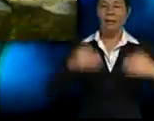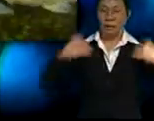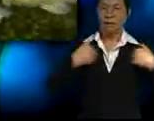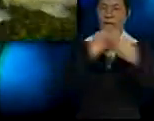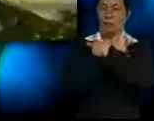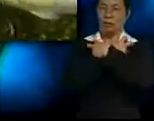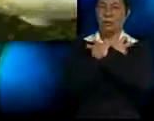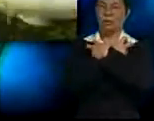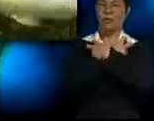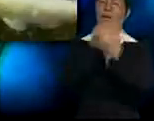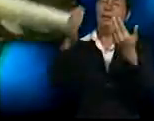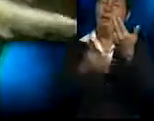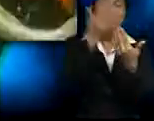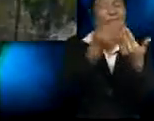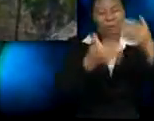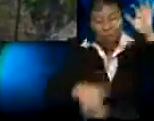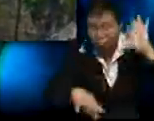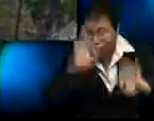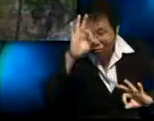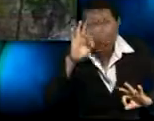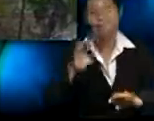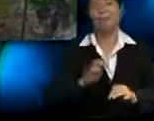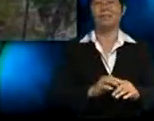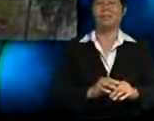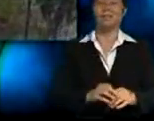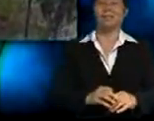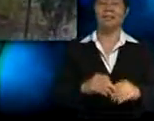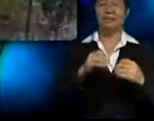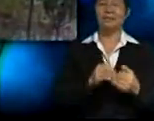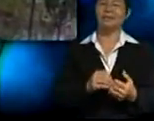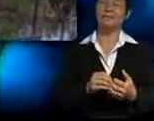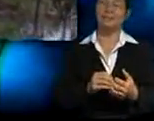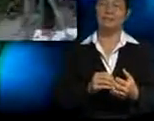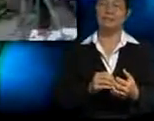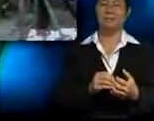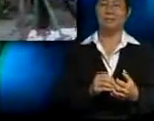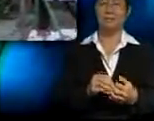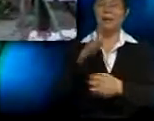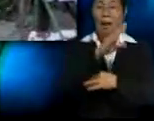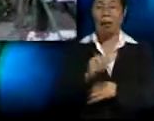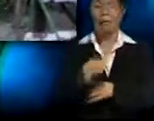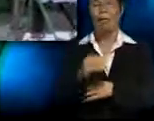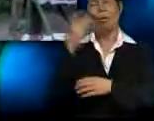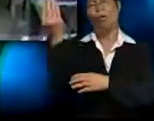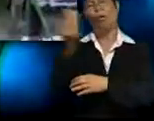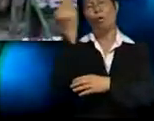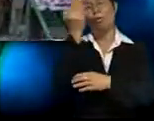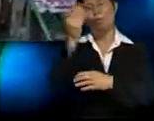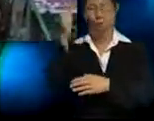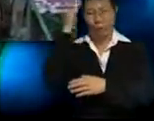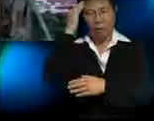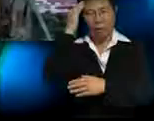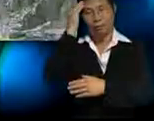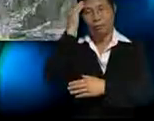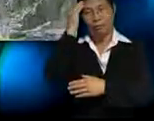Vertebrates are easy to find. We coexist with many vertebrates and are often quite aware of